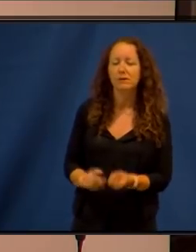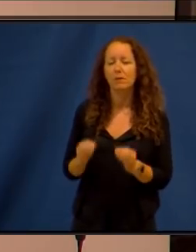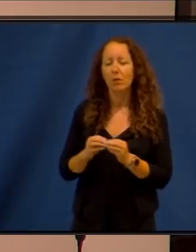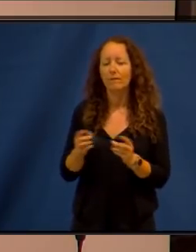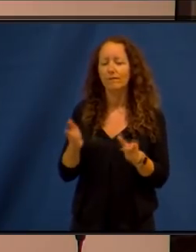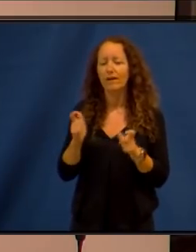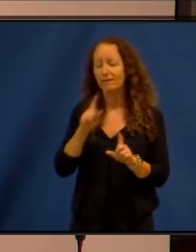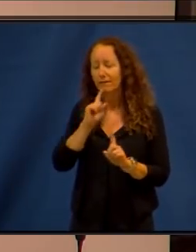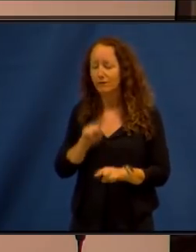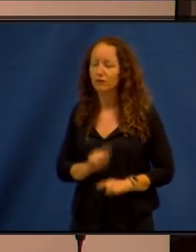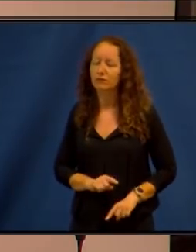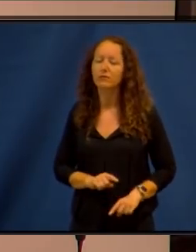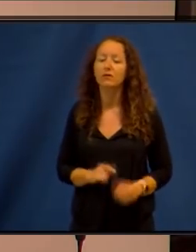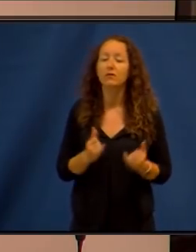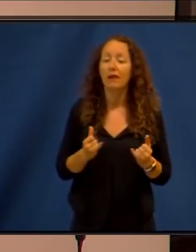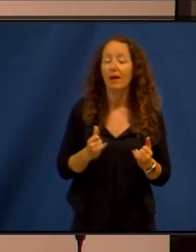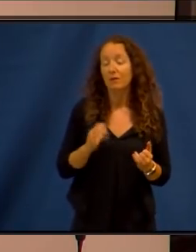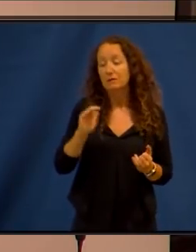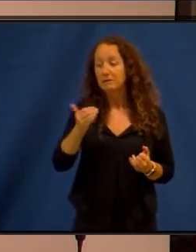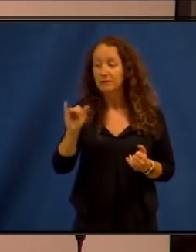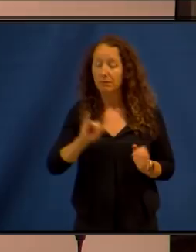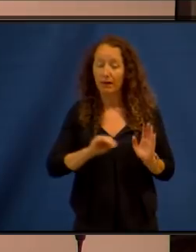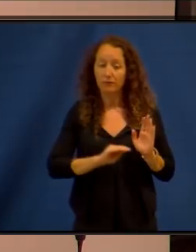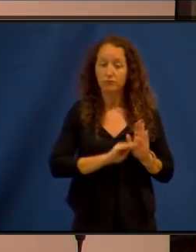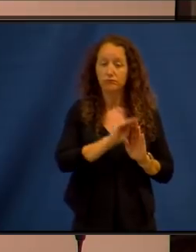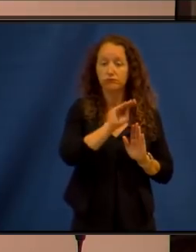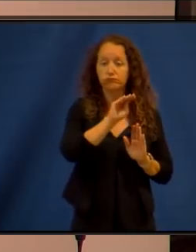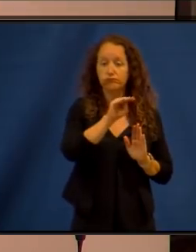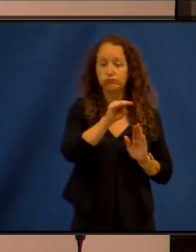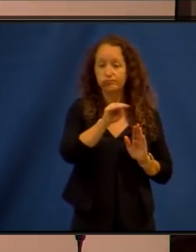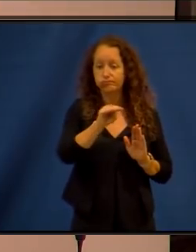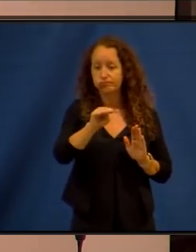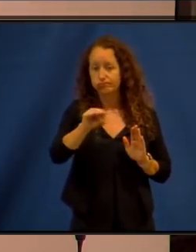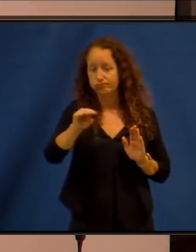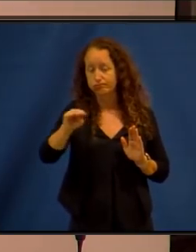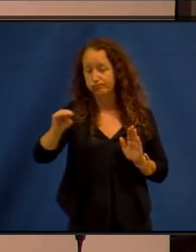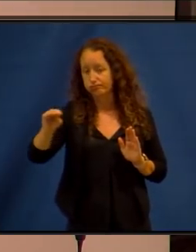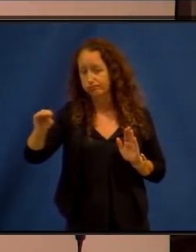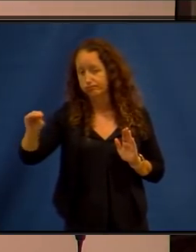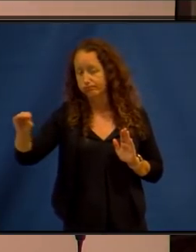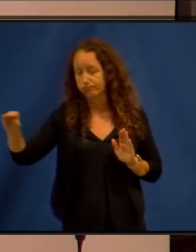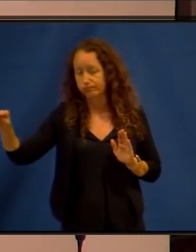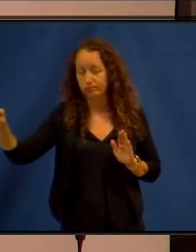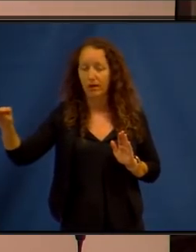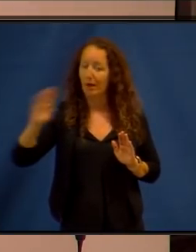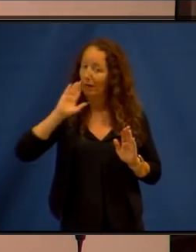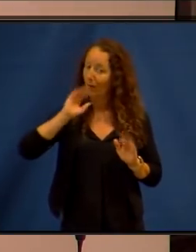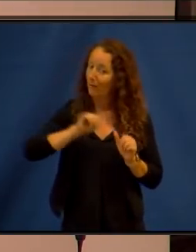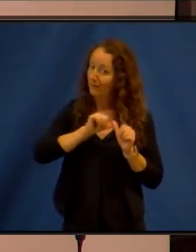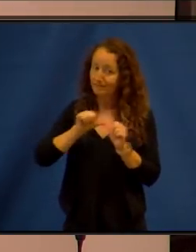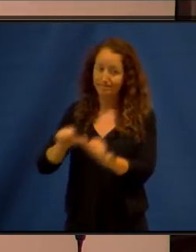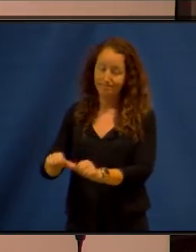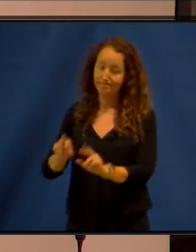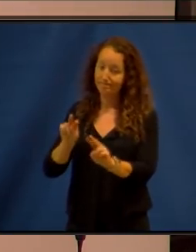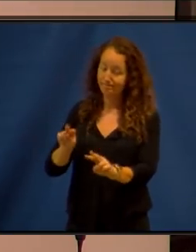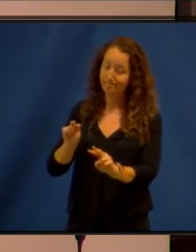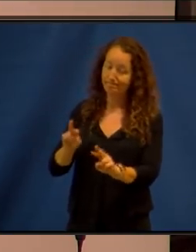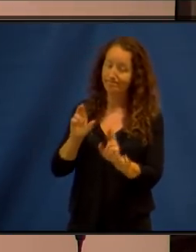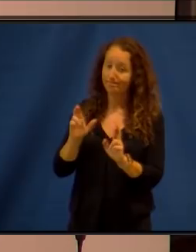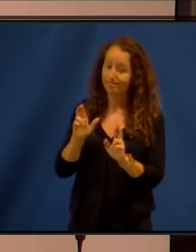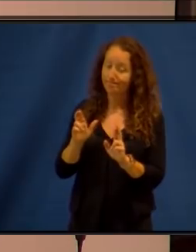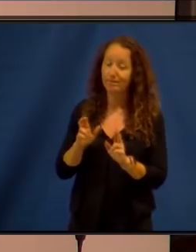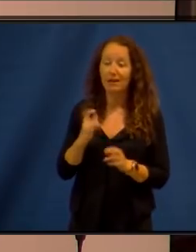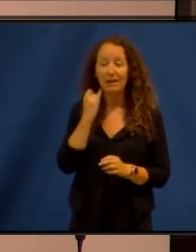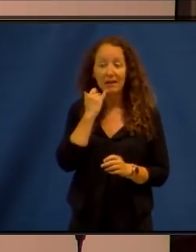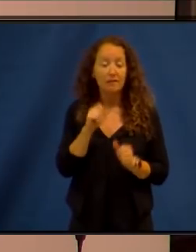cases, and I'm hopeful that that will continue. And I think if we continue to operate as